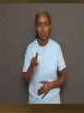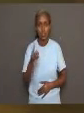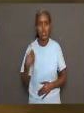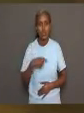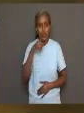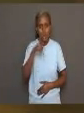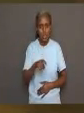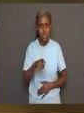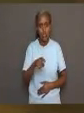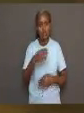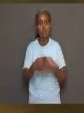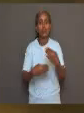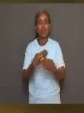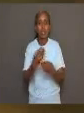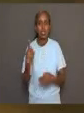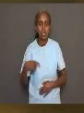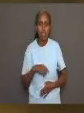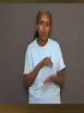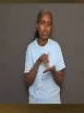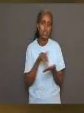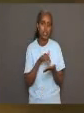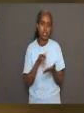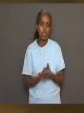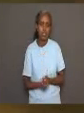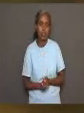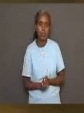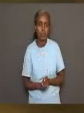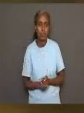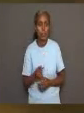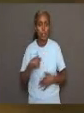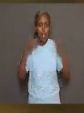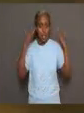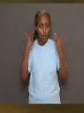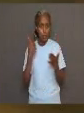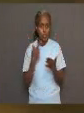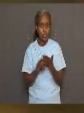to proceed in our studies. I hope this has been